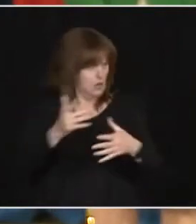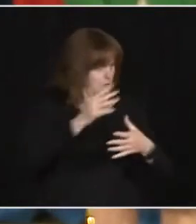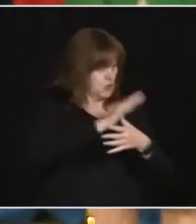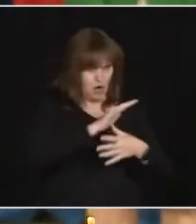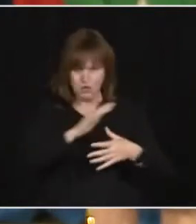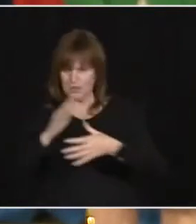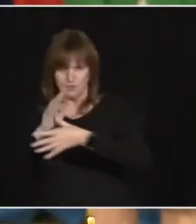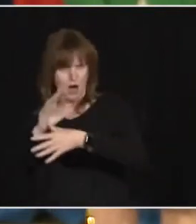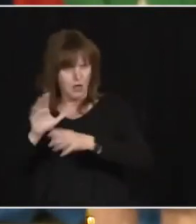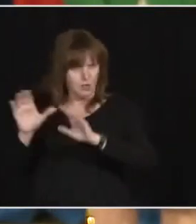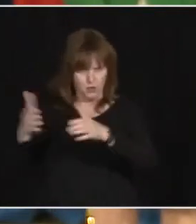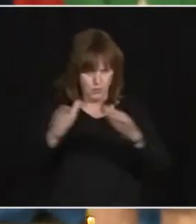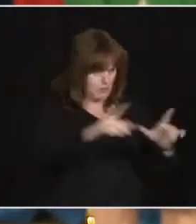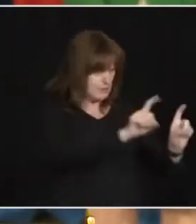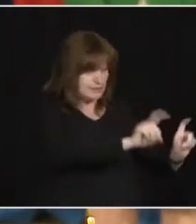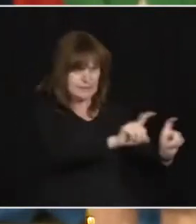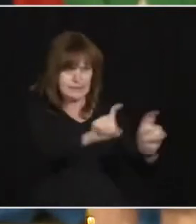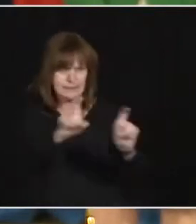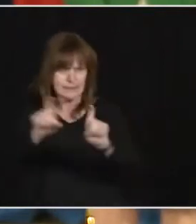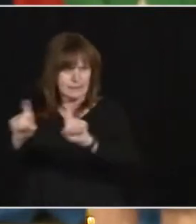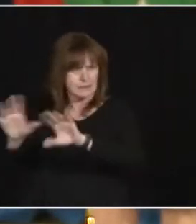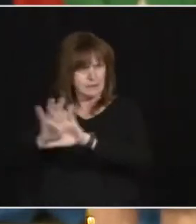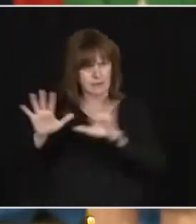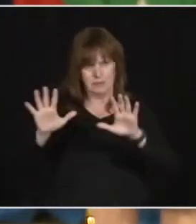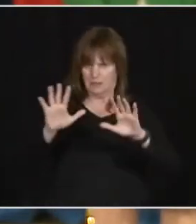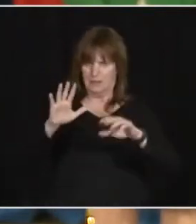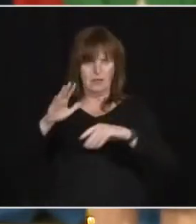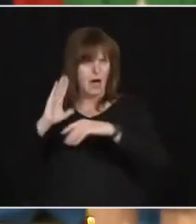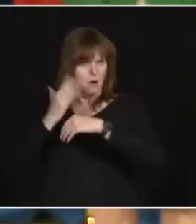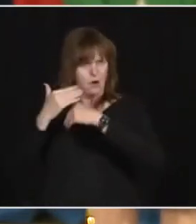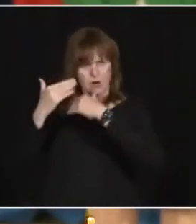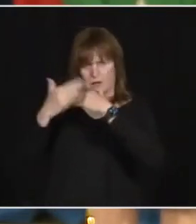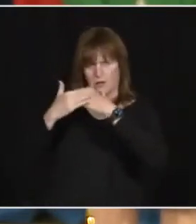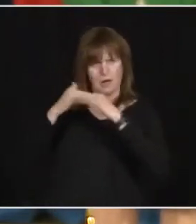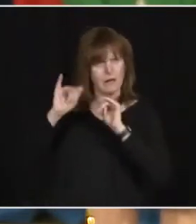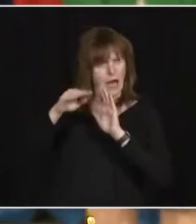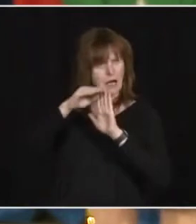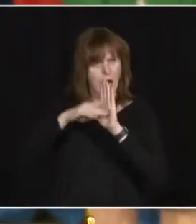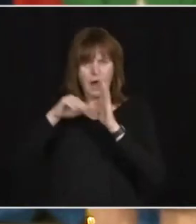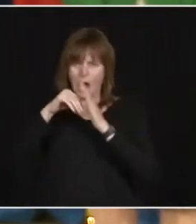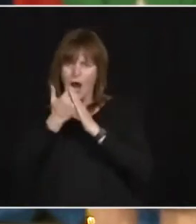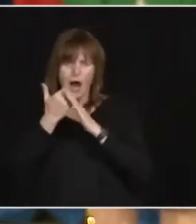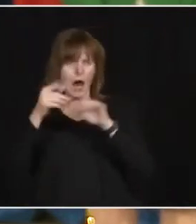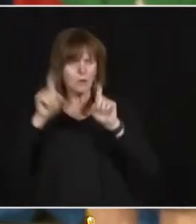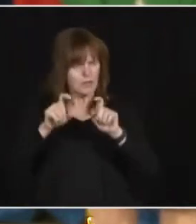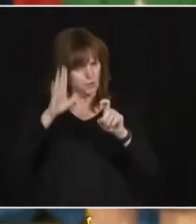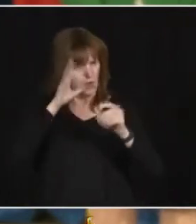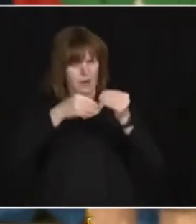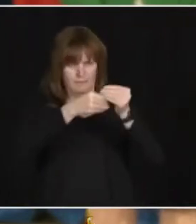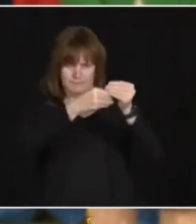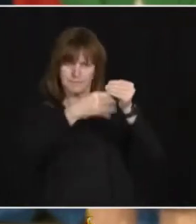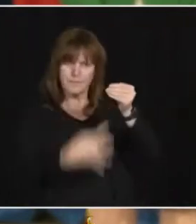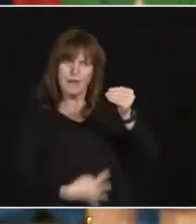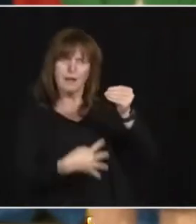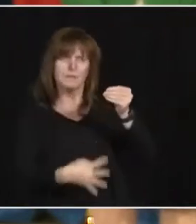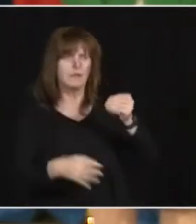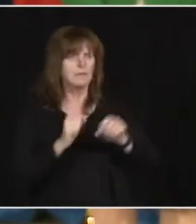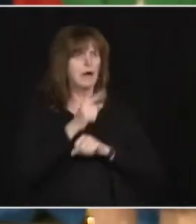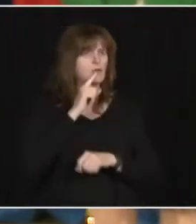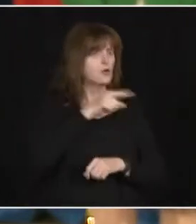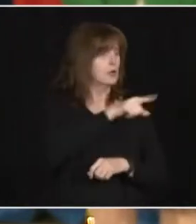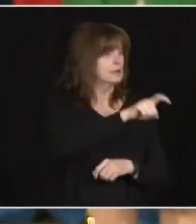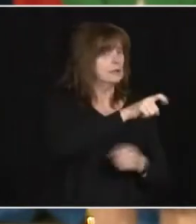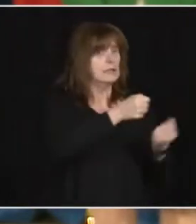expanded our testing guidelines. We're making sure we're testing the people who need our support the most. We'll